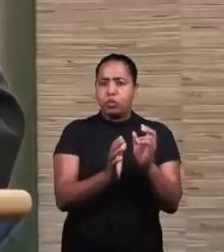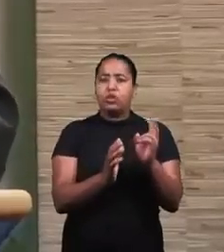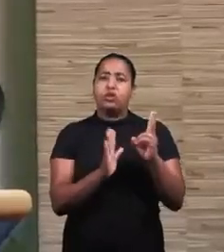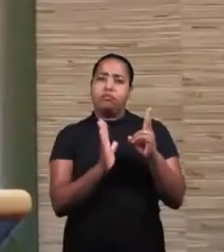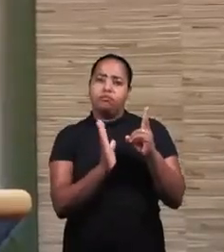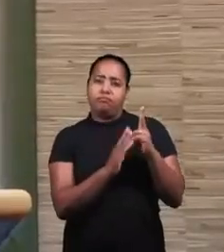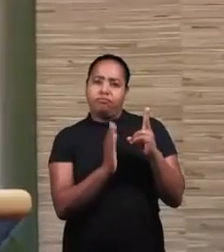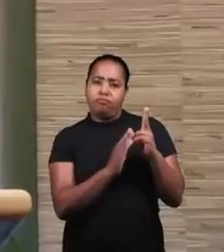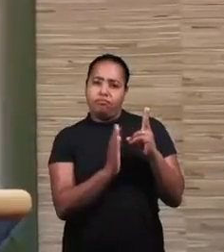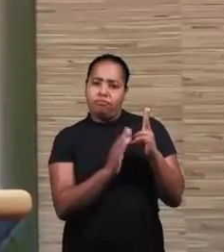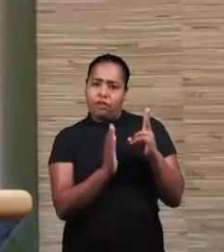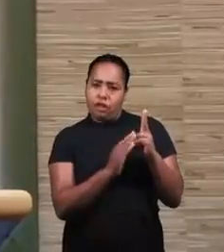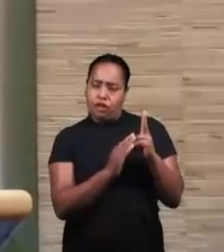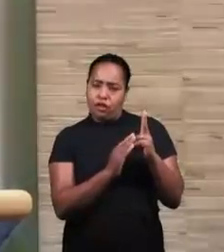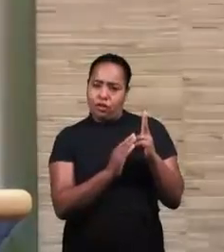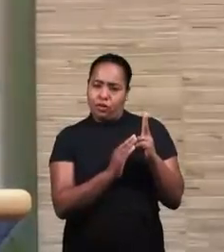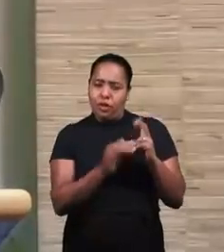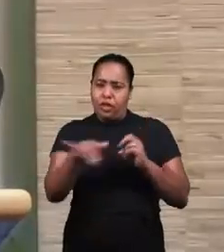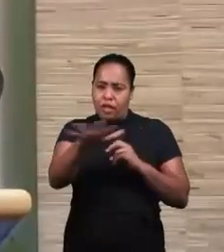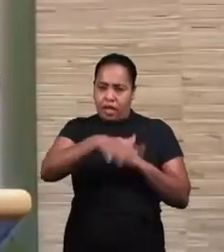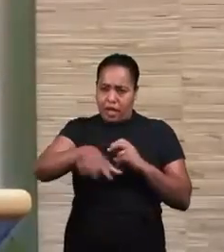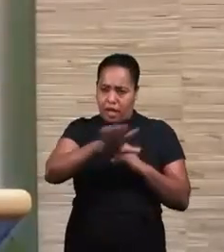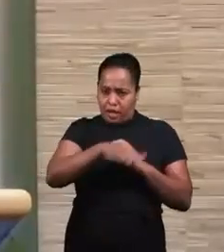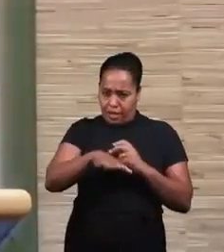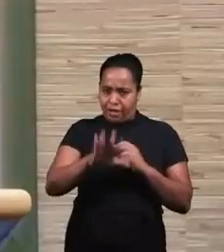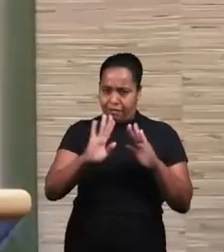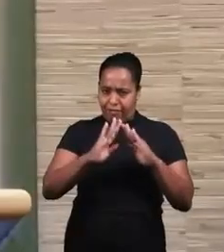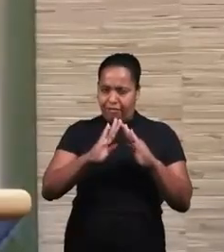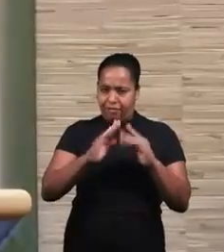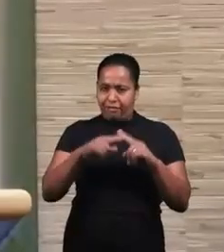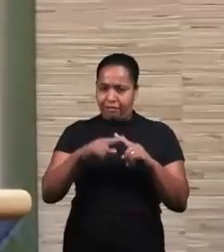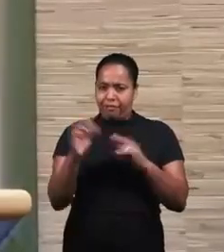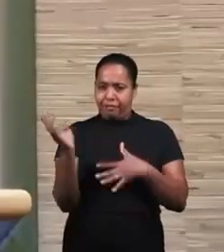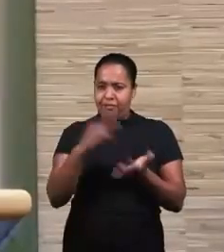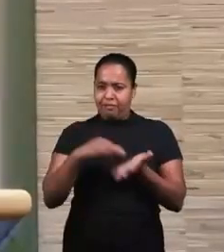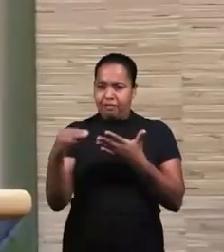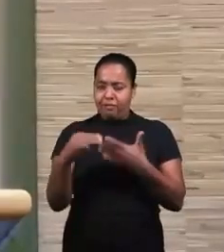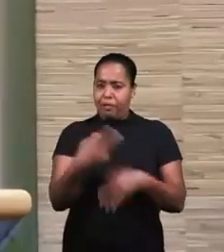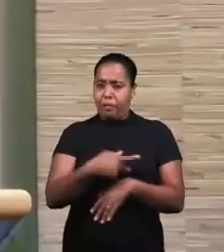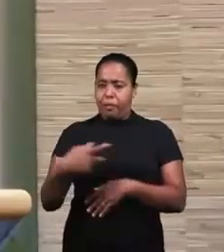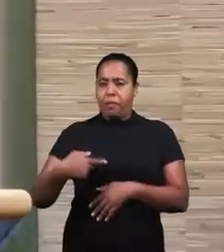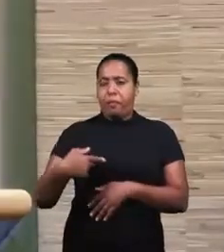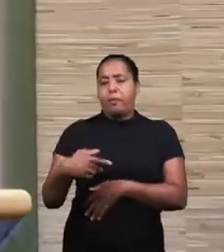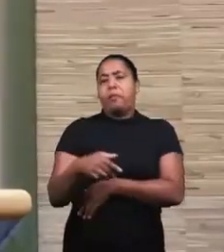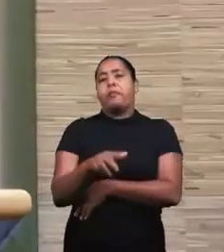our programs in their region. Pastor Flavio Ximenes.